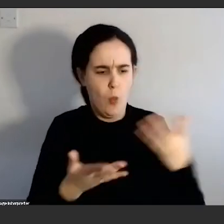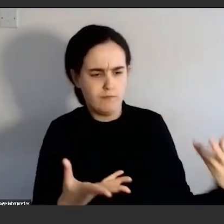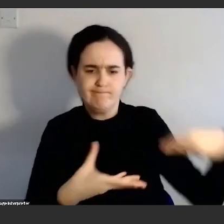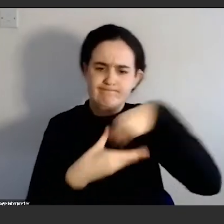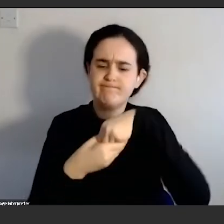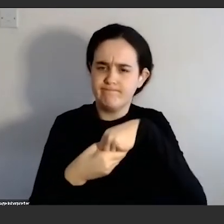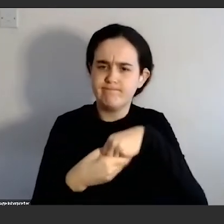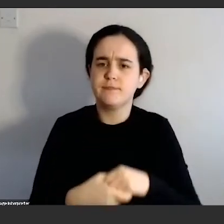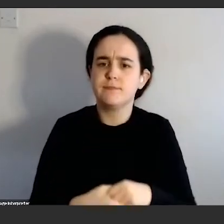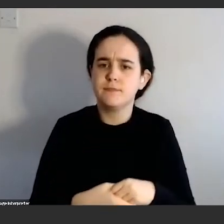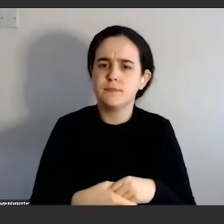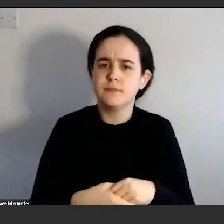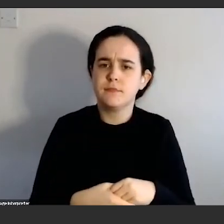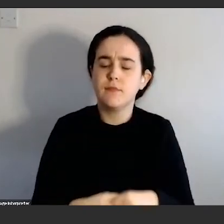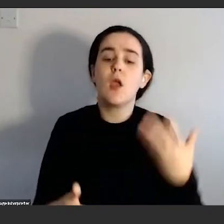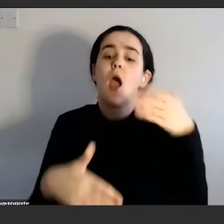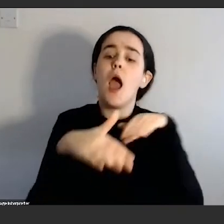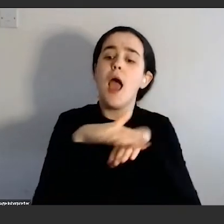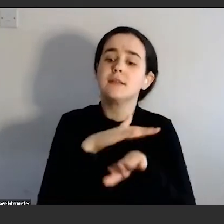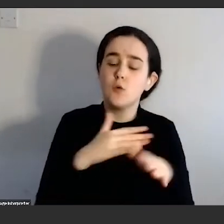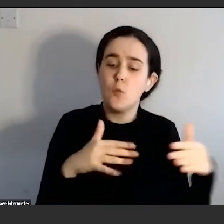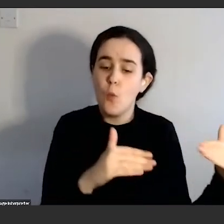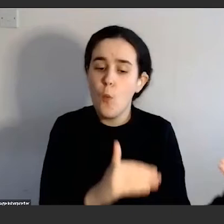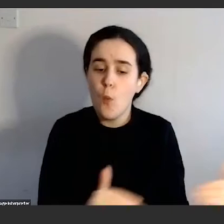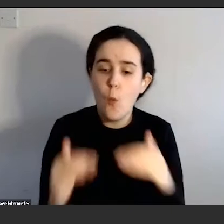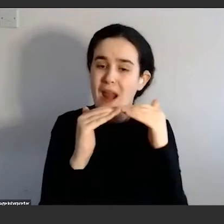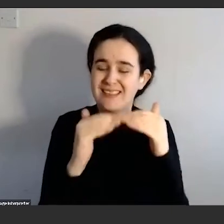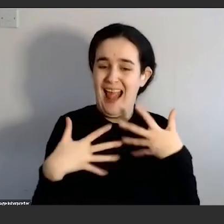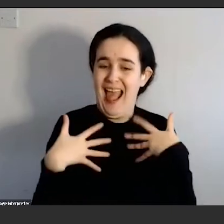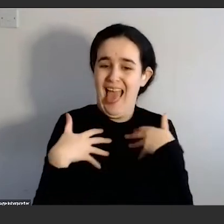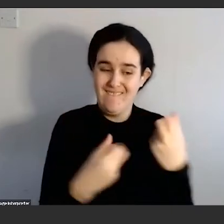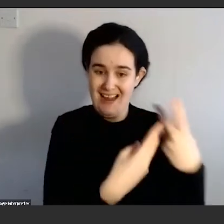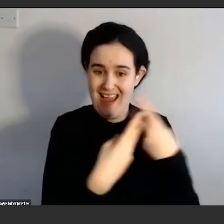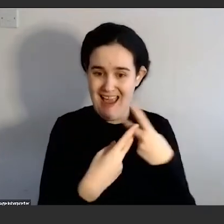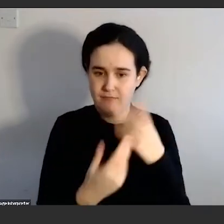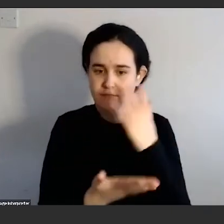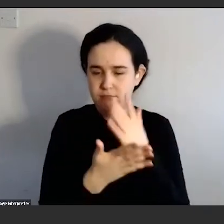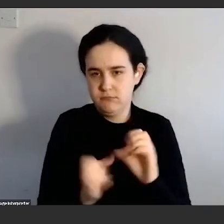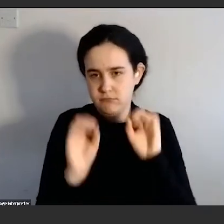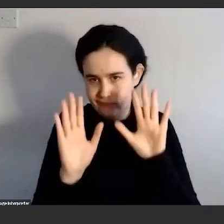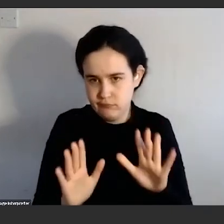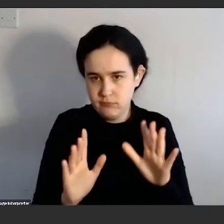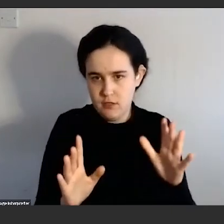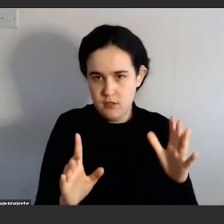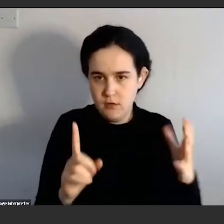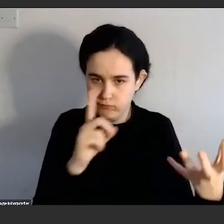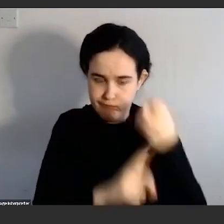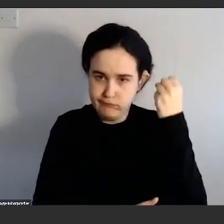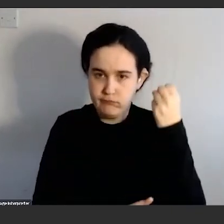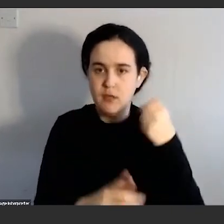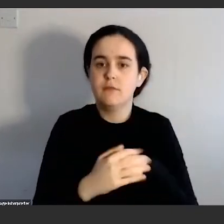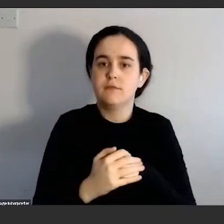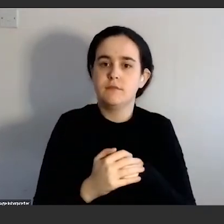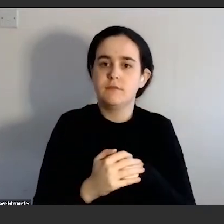is key to promote public health and achieve the 2030 Agenda for Sustainable Development of leaving